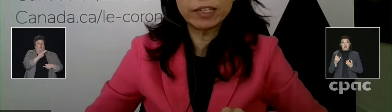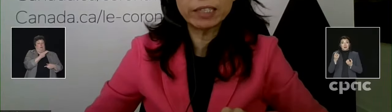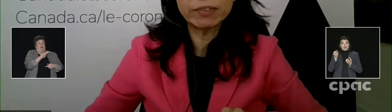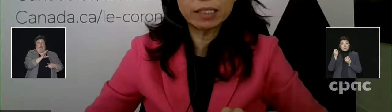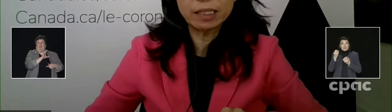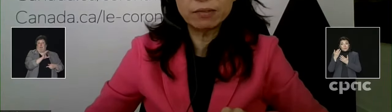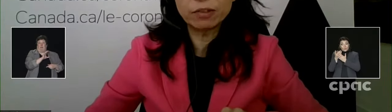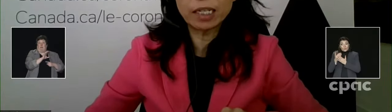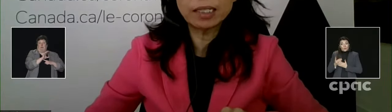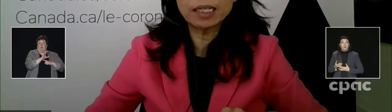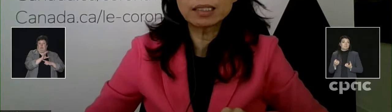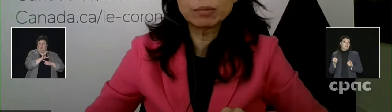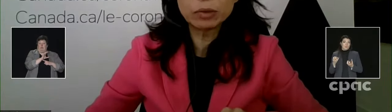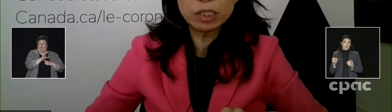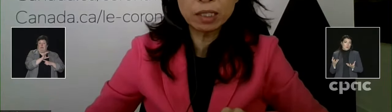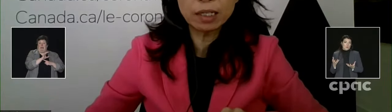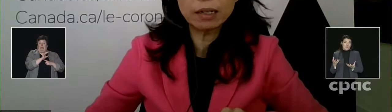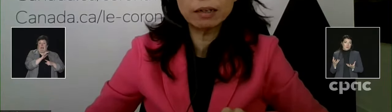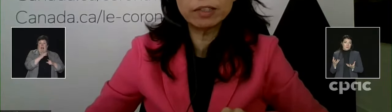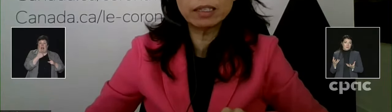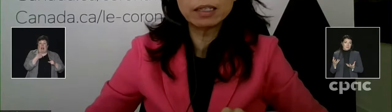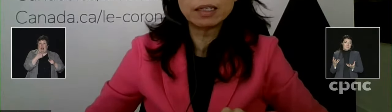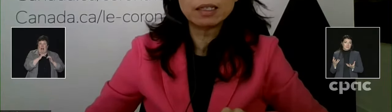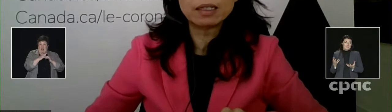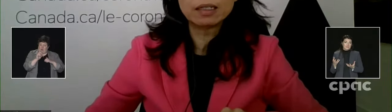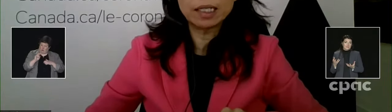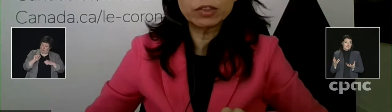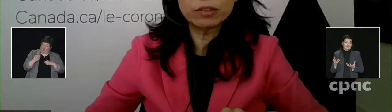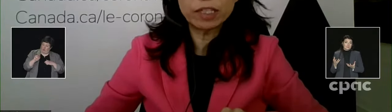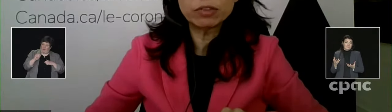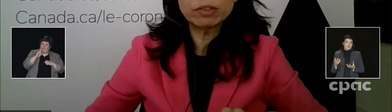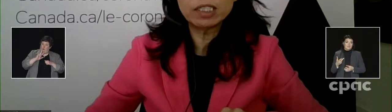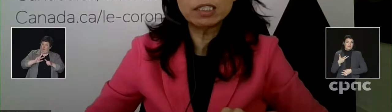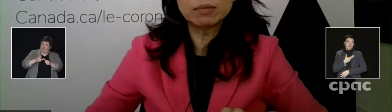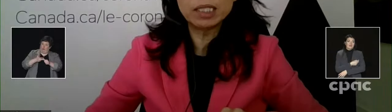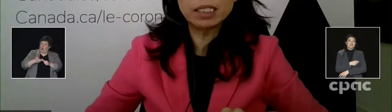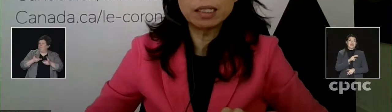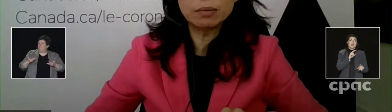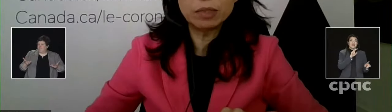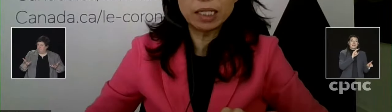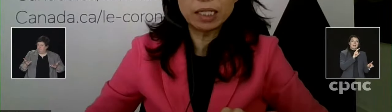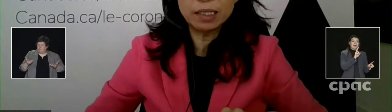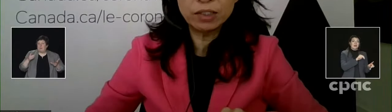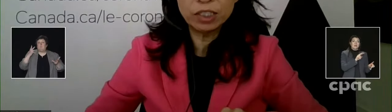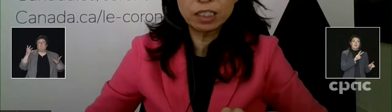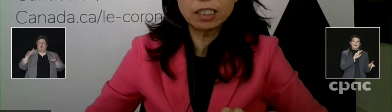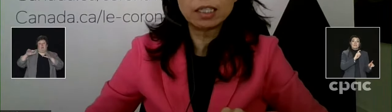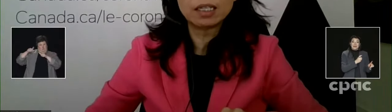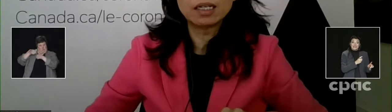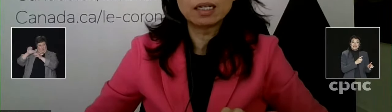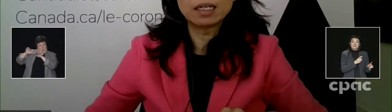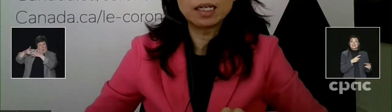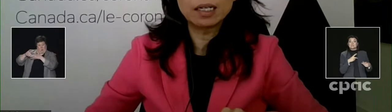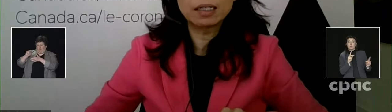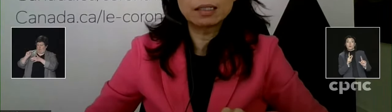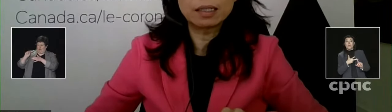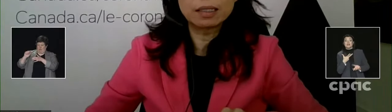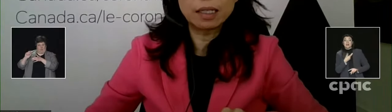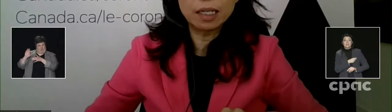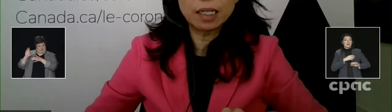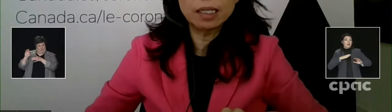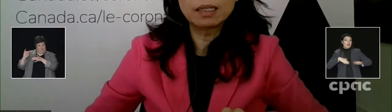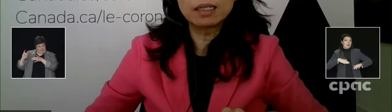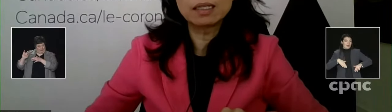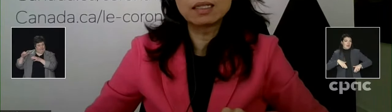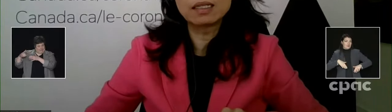the Novavax vaccine as a booster. However, the National Advisory Committee on Immunization has